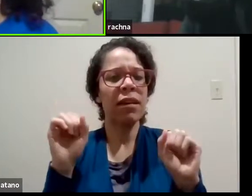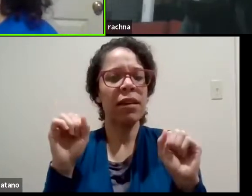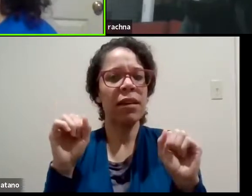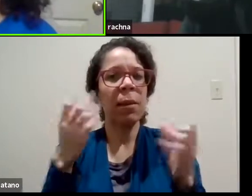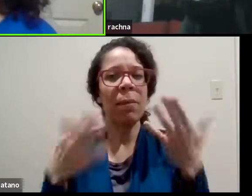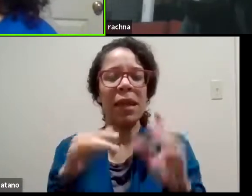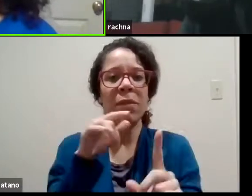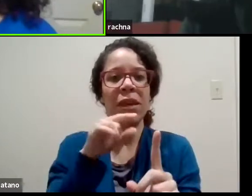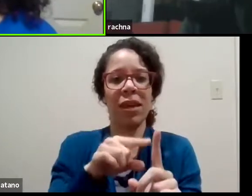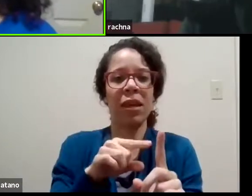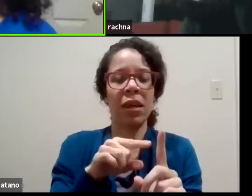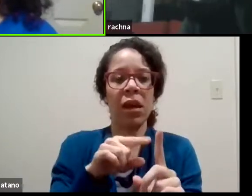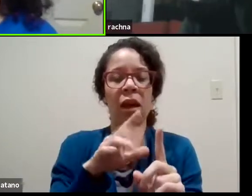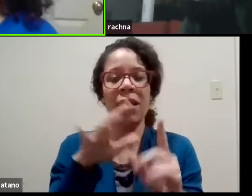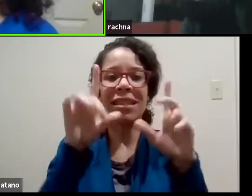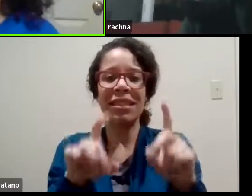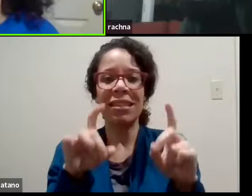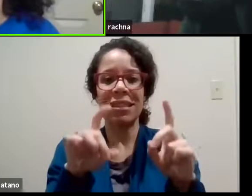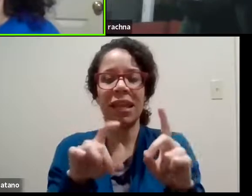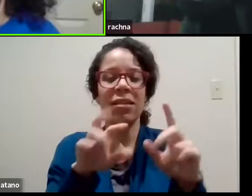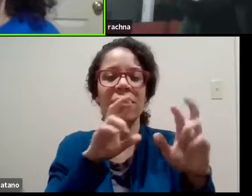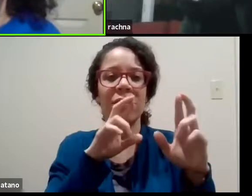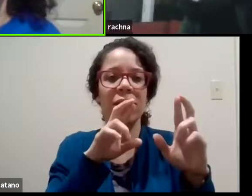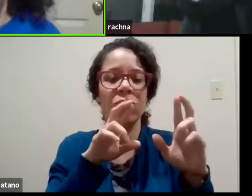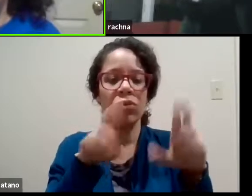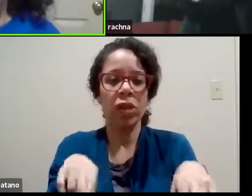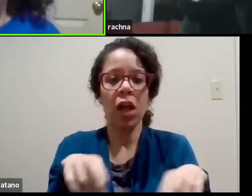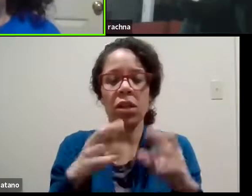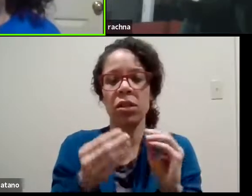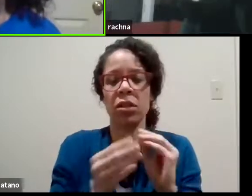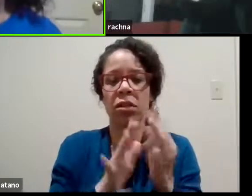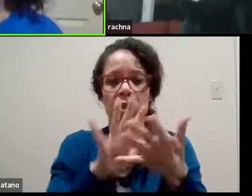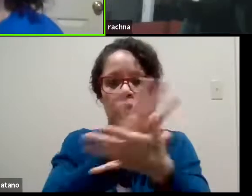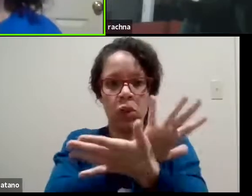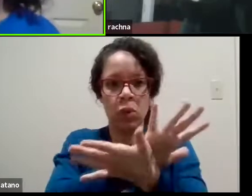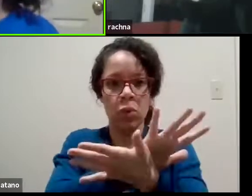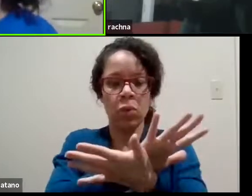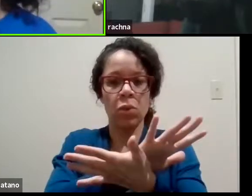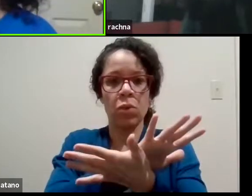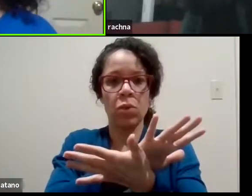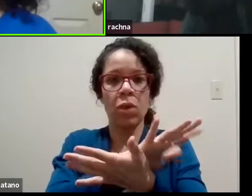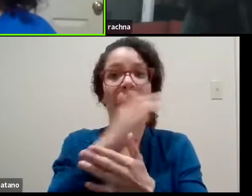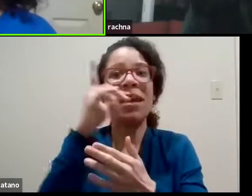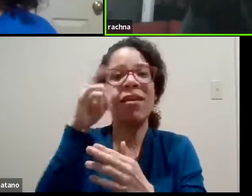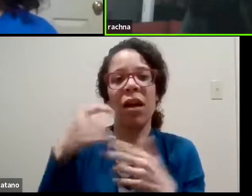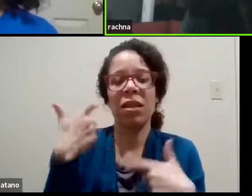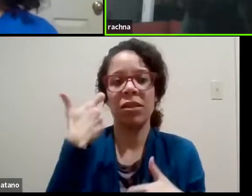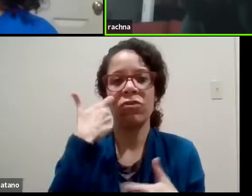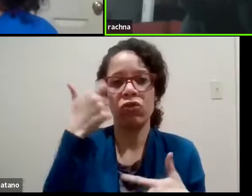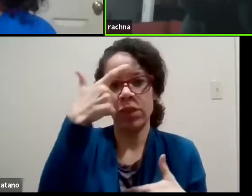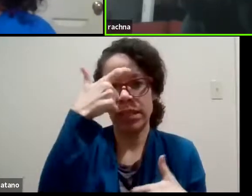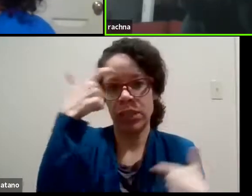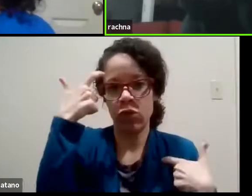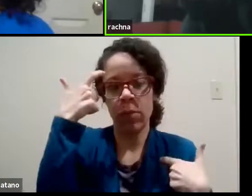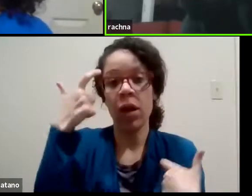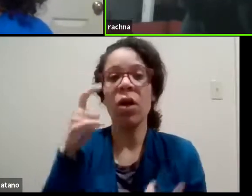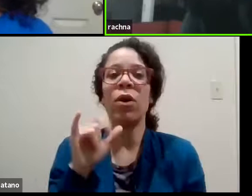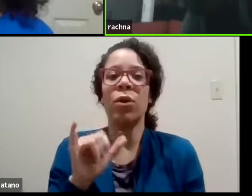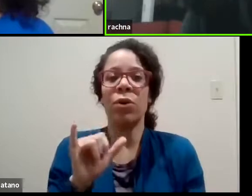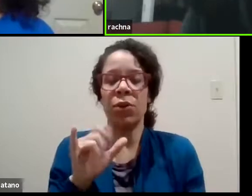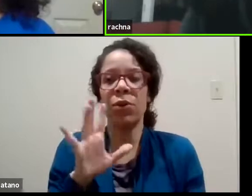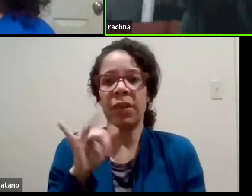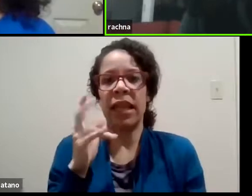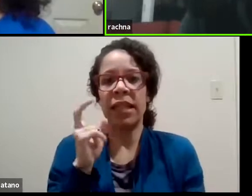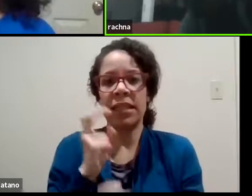child has experienced trauma, and so their trauma response is masking their actual abilities? That's a tough one. One,